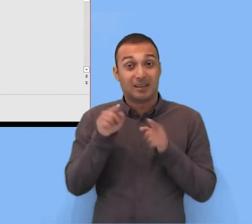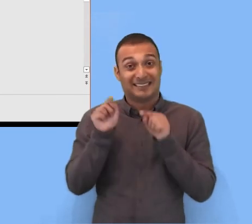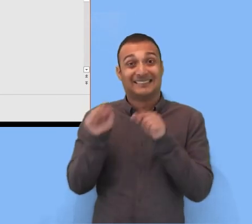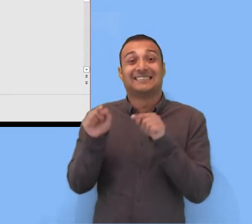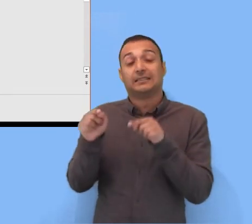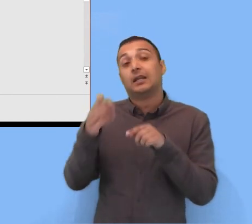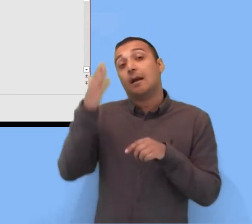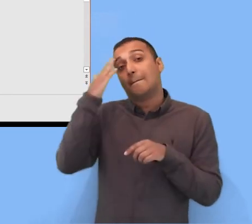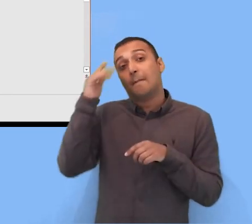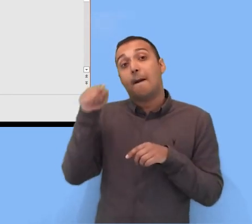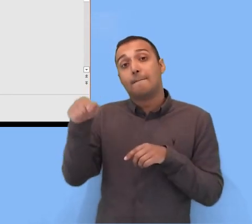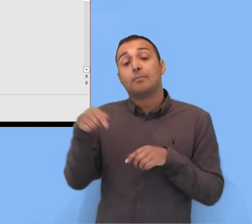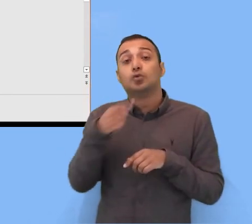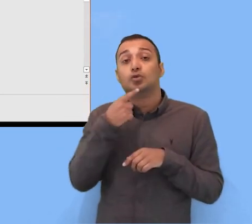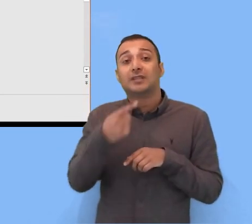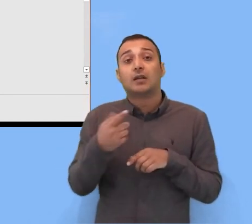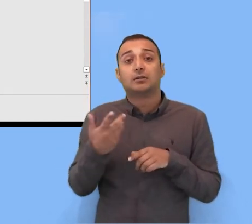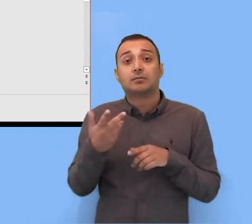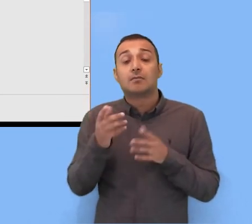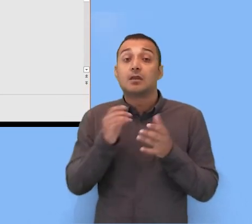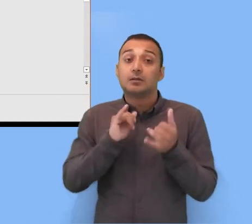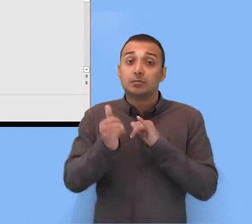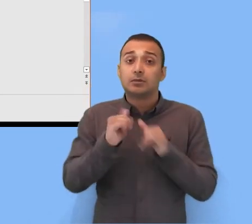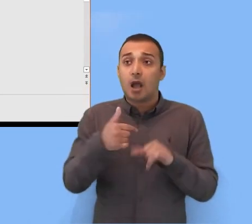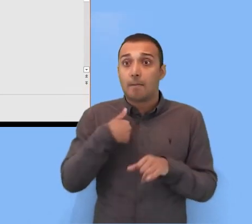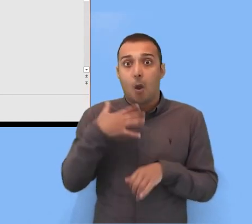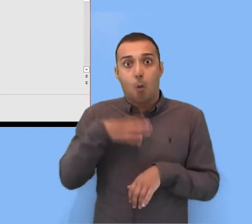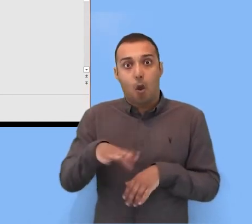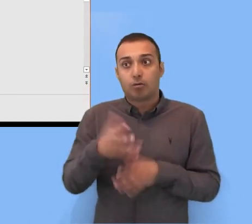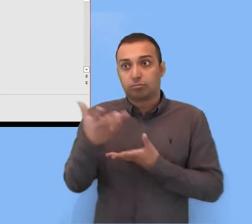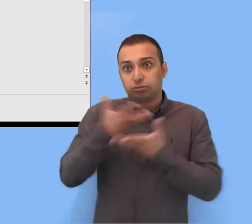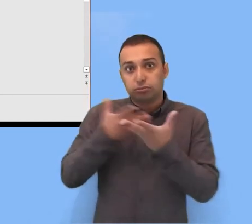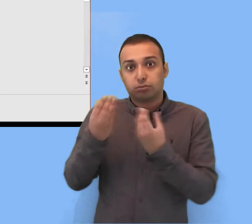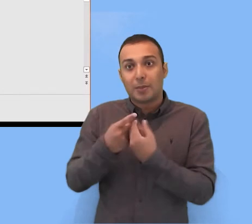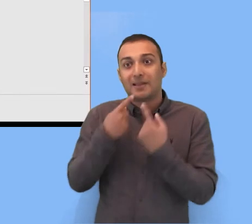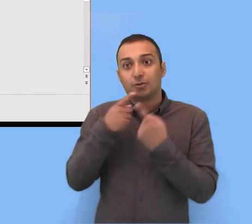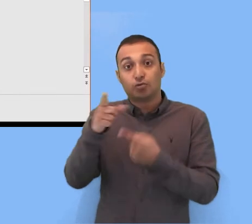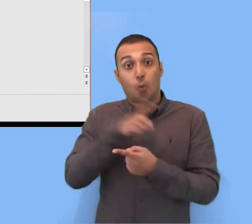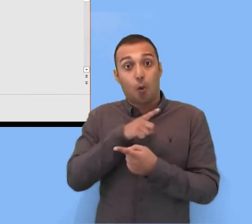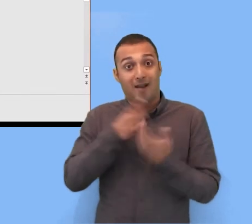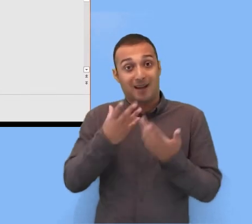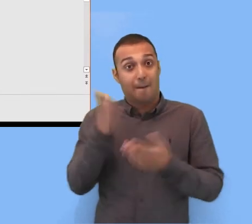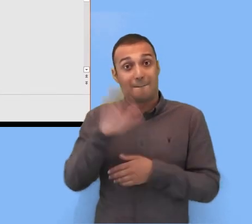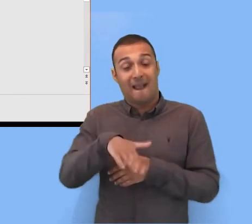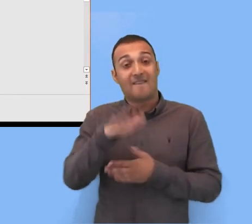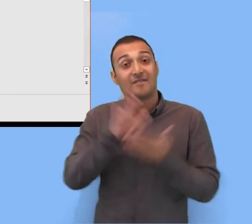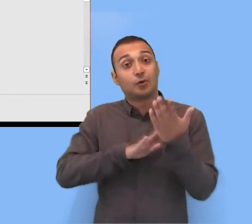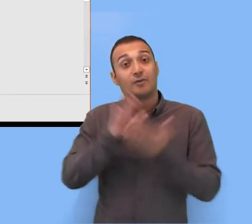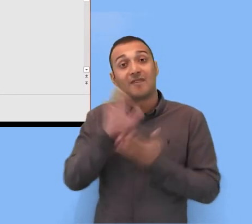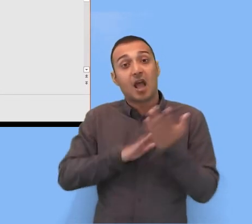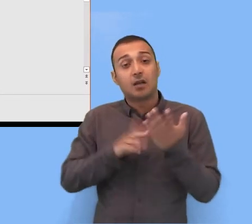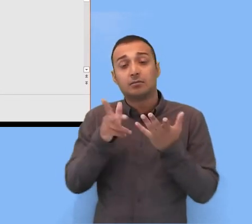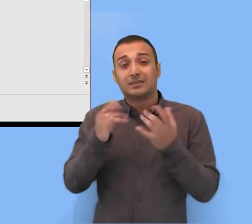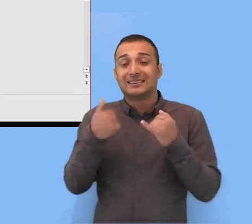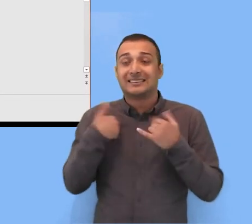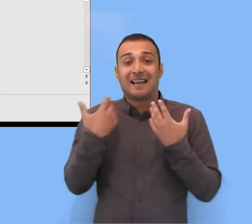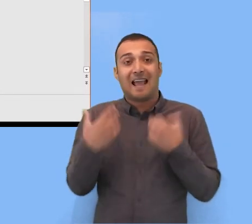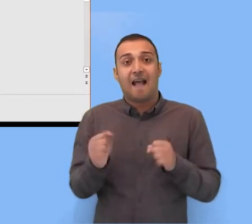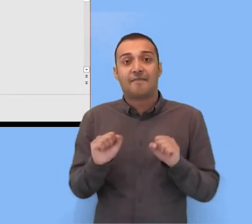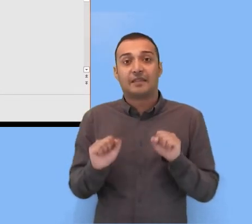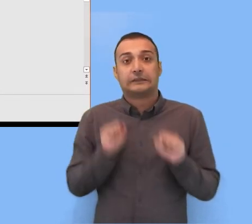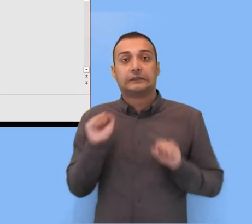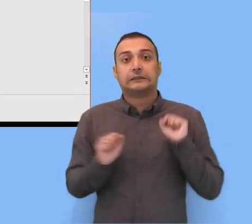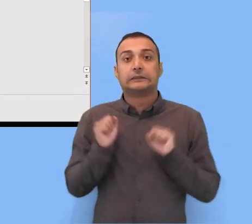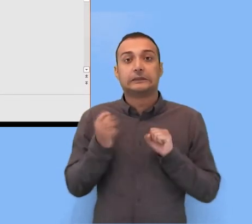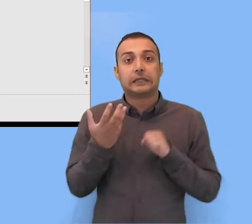said, sometimes I want to talk to her teacher now that it's back to normal school, but I hesitate. As I'm working 3